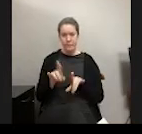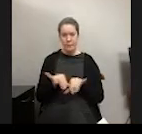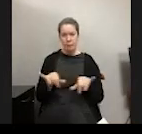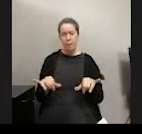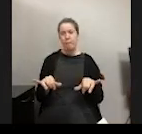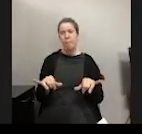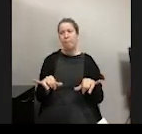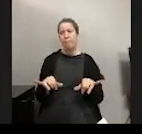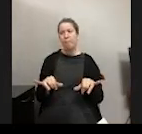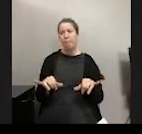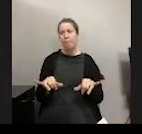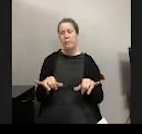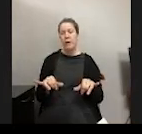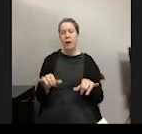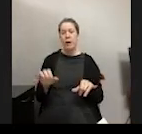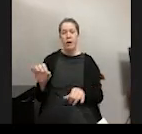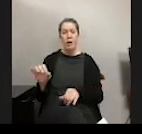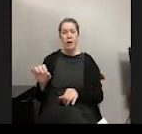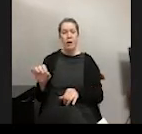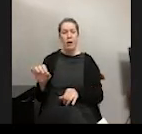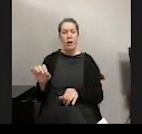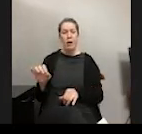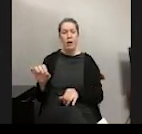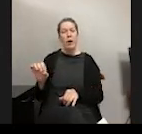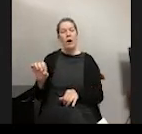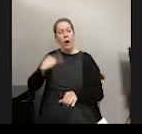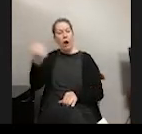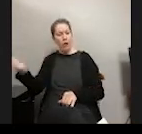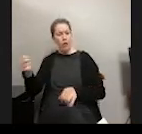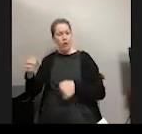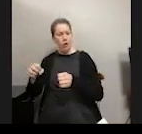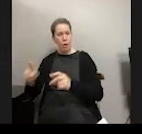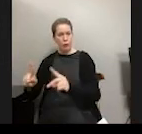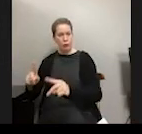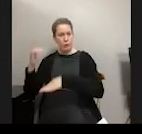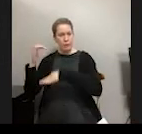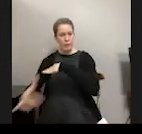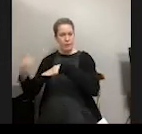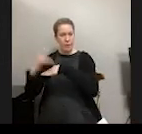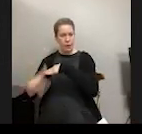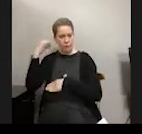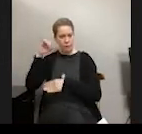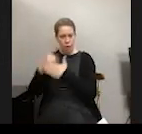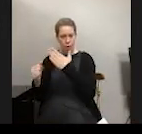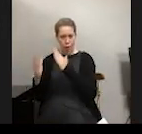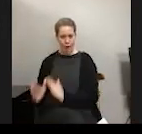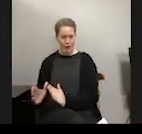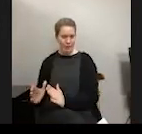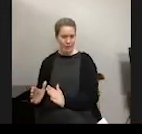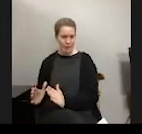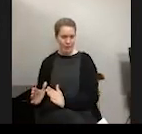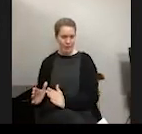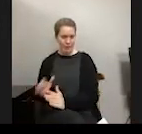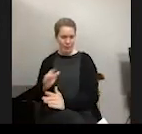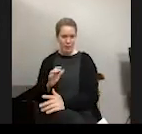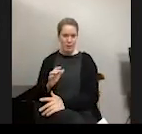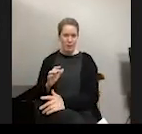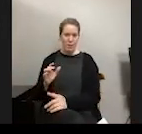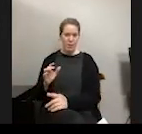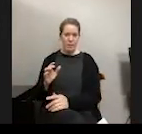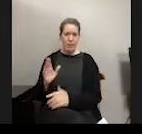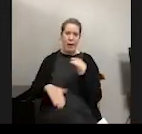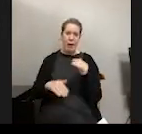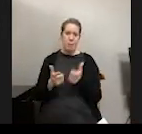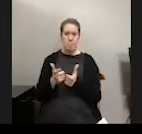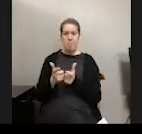have other opportunities for artists that are not just the huge, very expensive, you know,